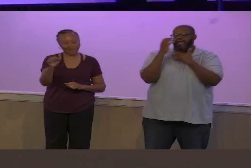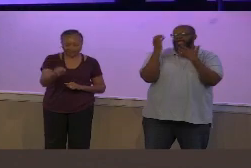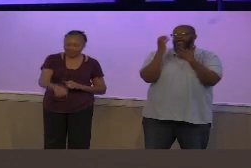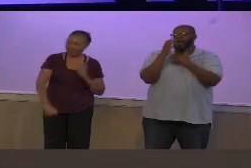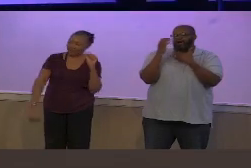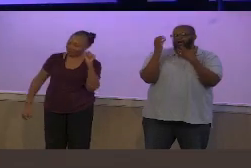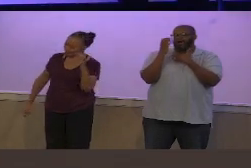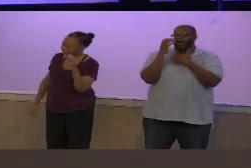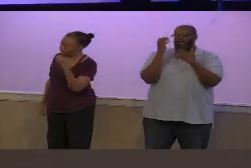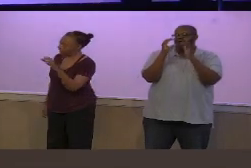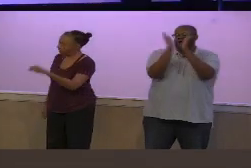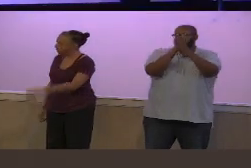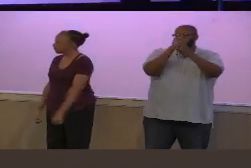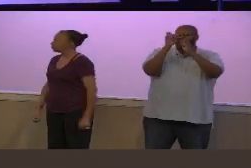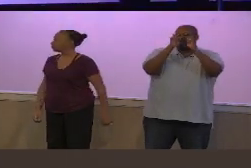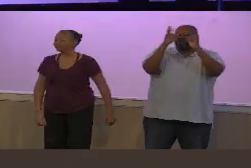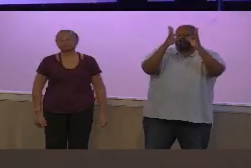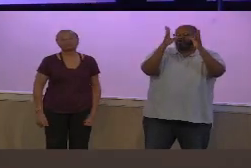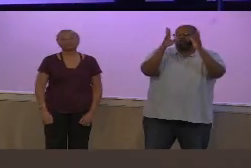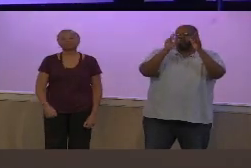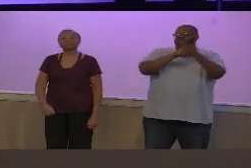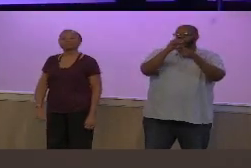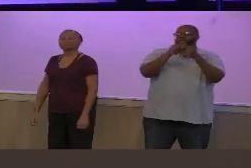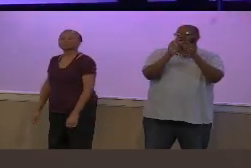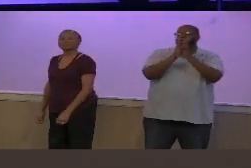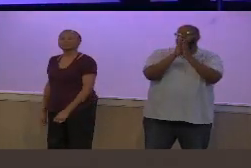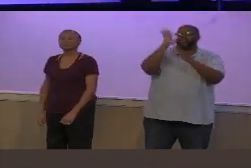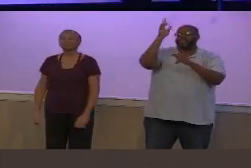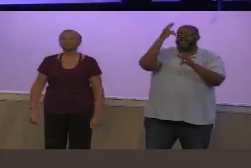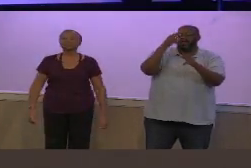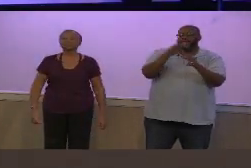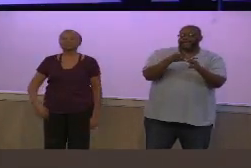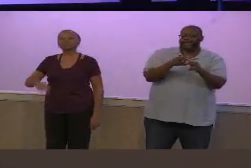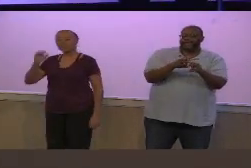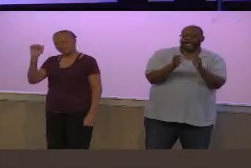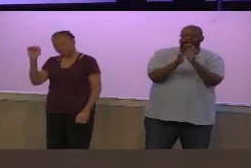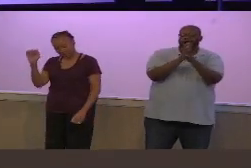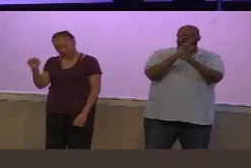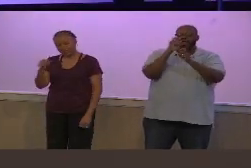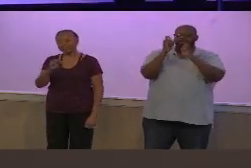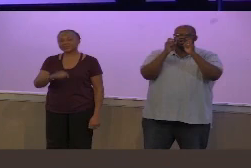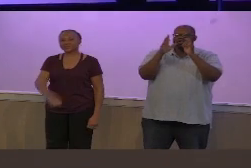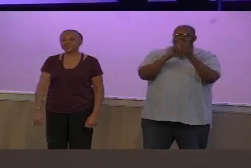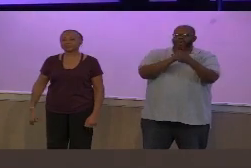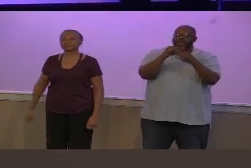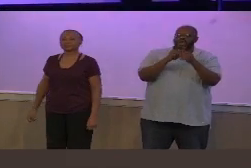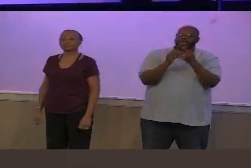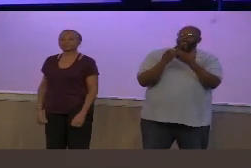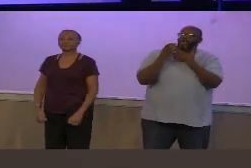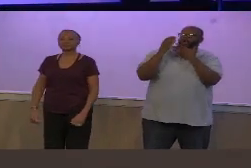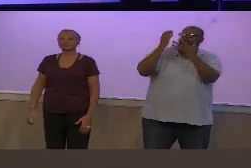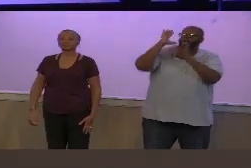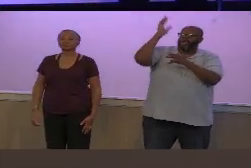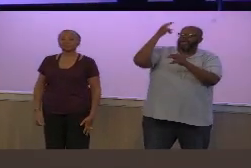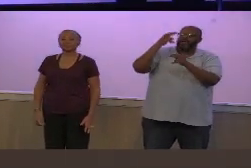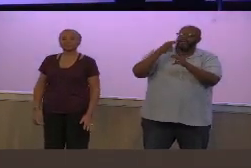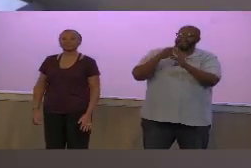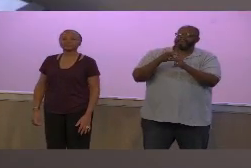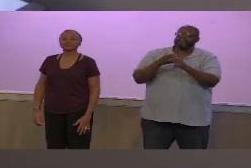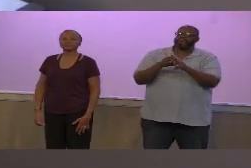Hey. Hallelujah when we call your name. Hallelujah when we call your